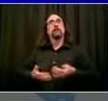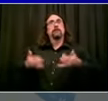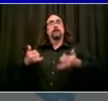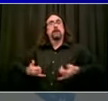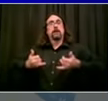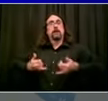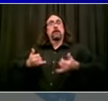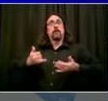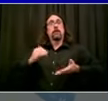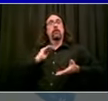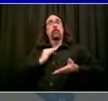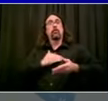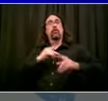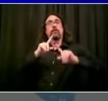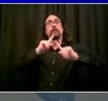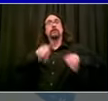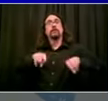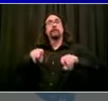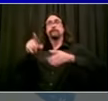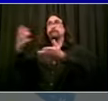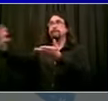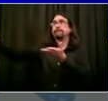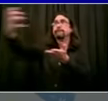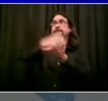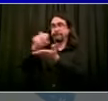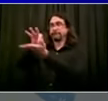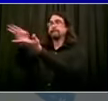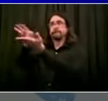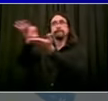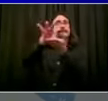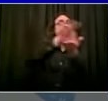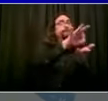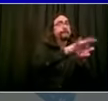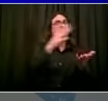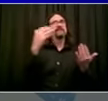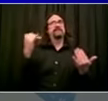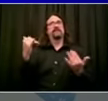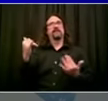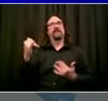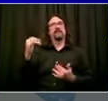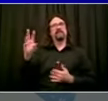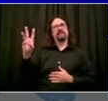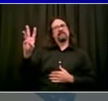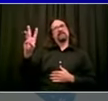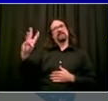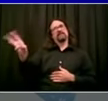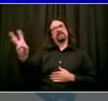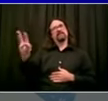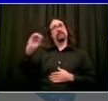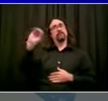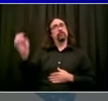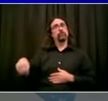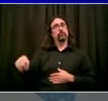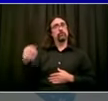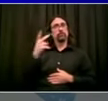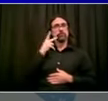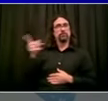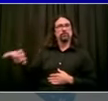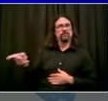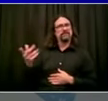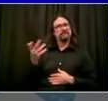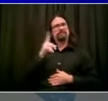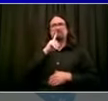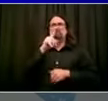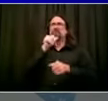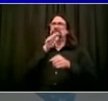my2020census.gov. It is so important that you get involved and you get your whole family involved, everyone involved. We need this. And also want to remind everyone,